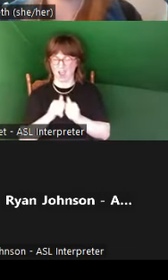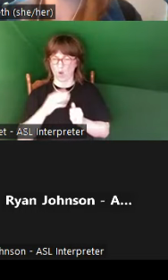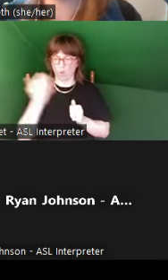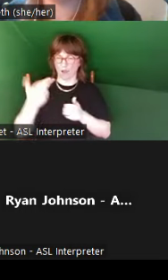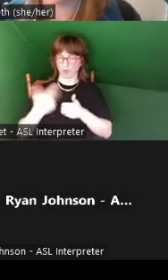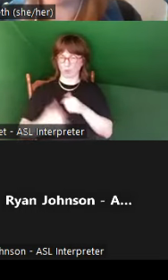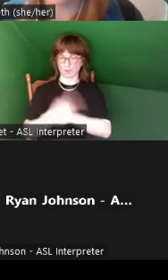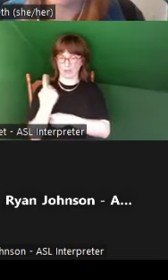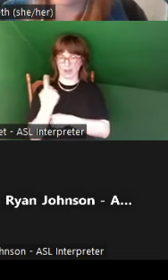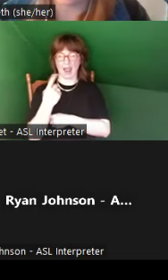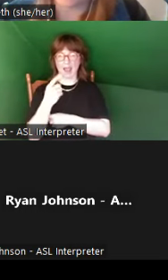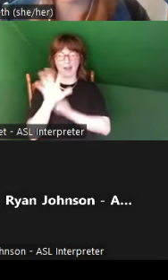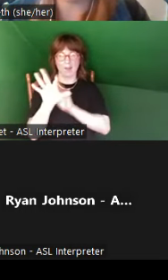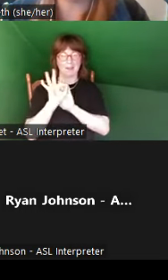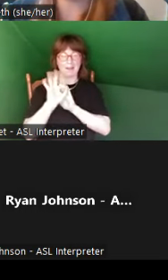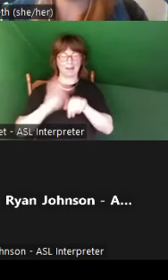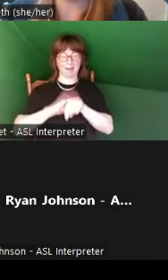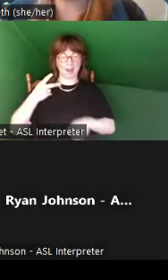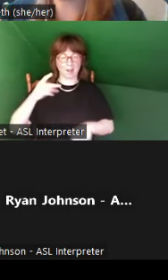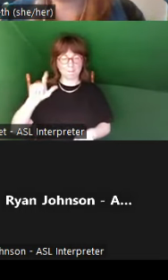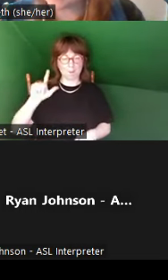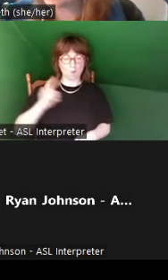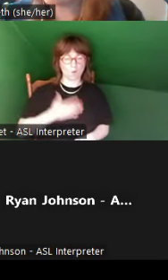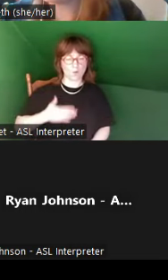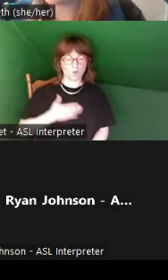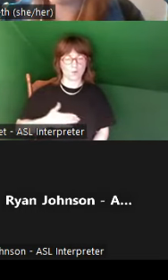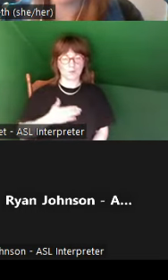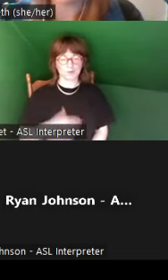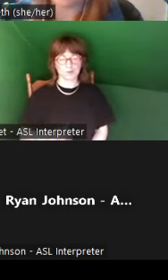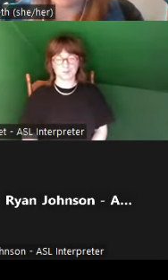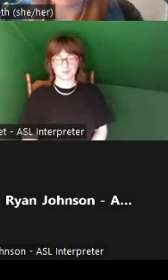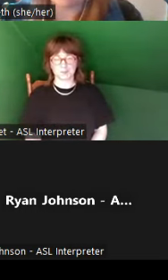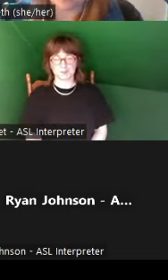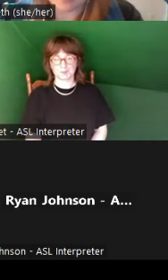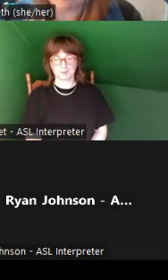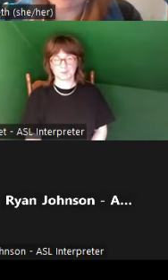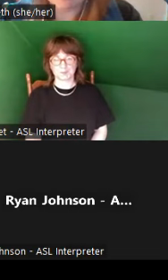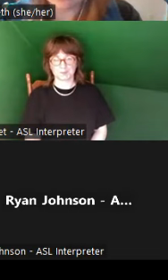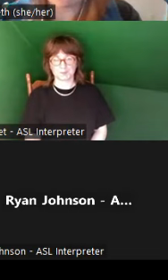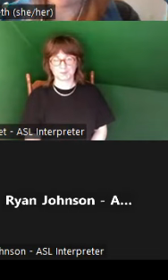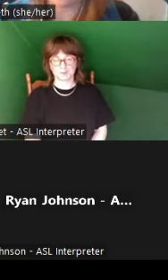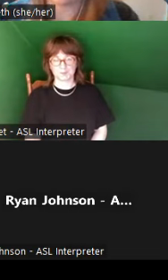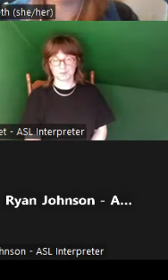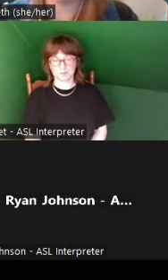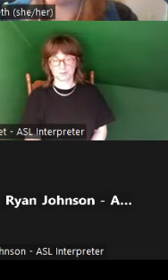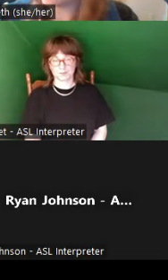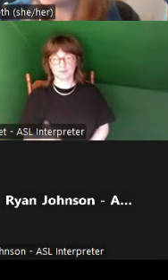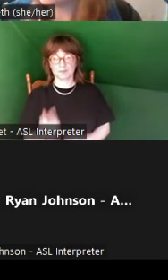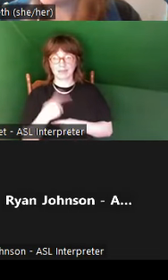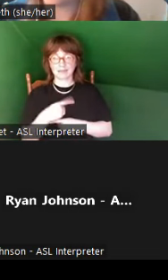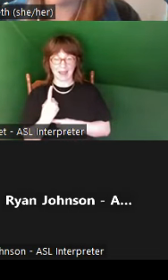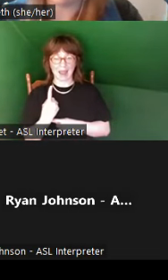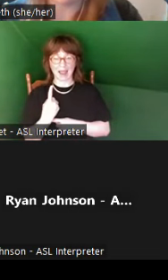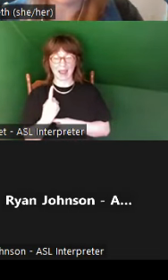webinars, I would love to find out. But today, we have a shorter amount of time with each other than